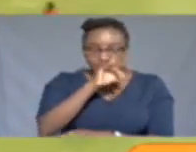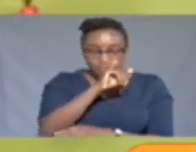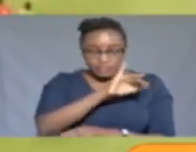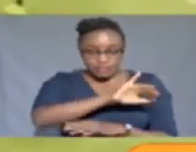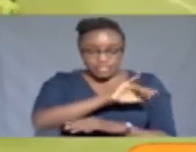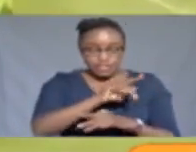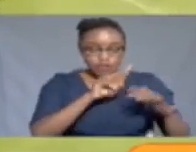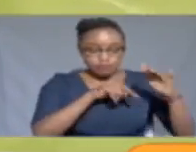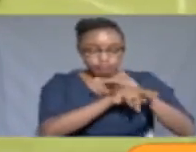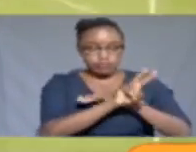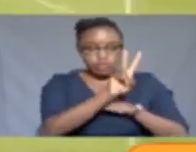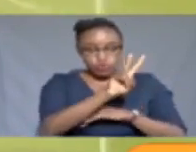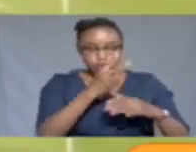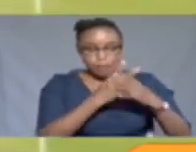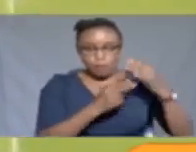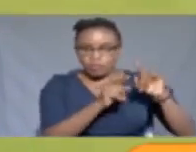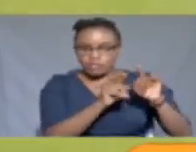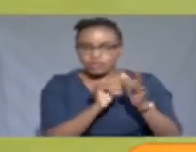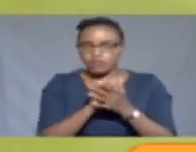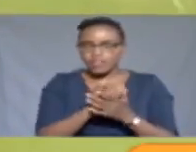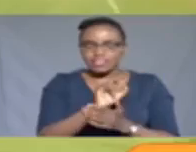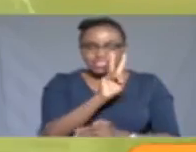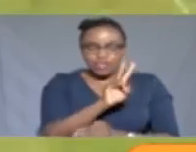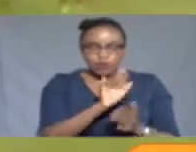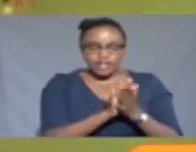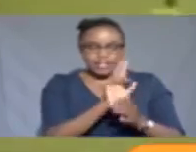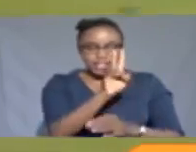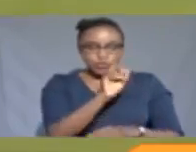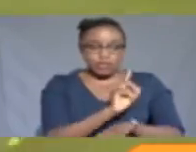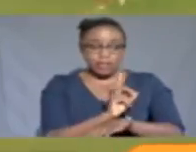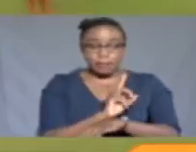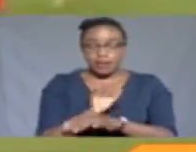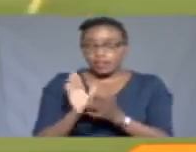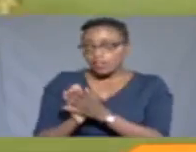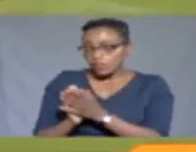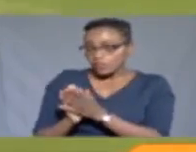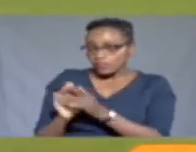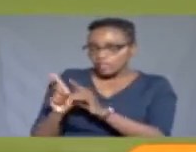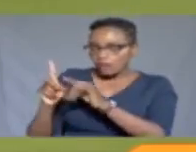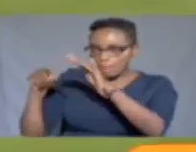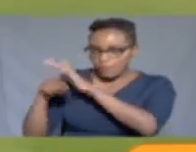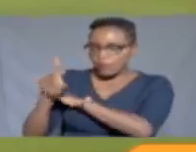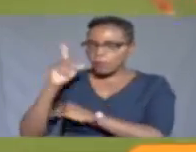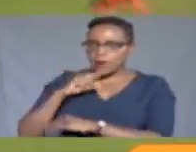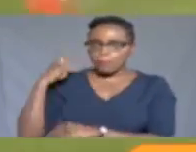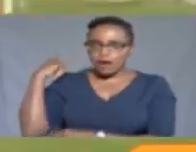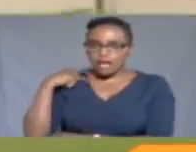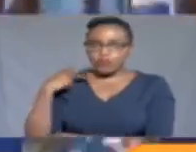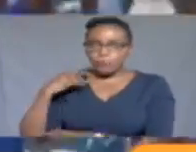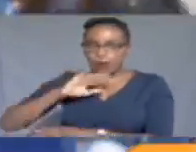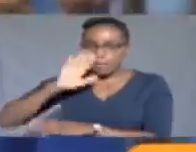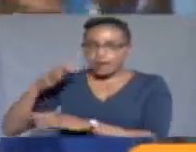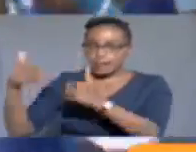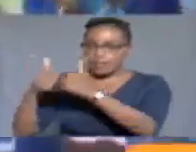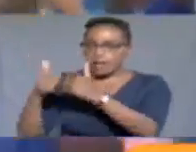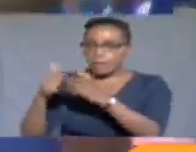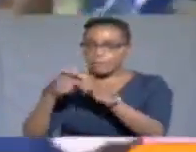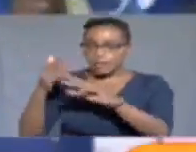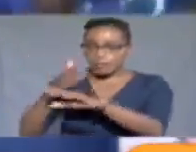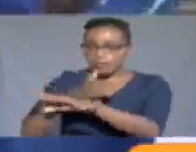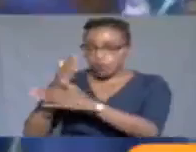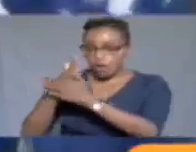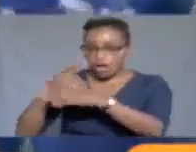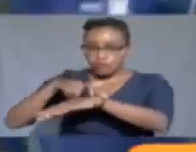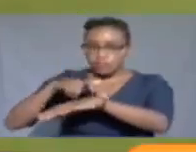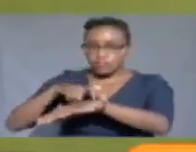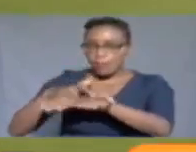scoring both goals in the 2nd and 20th minutes. Patila Omoto's thunderbolt put Sharks back in the game, but just before halftime,